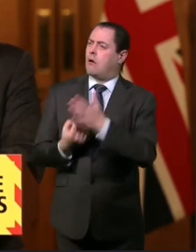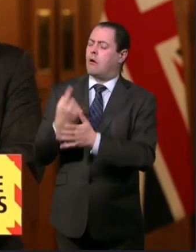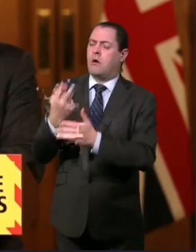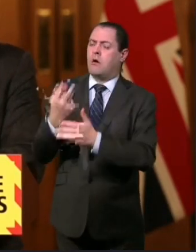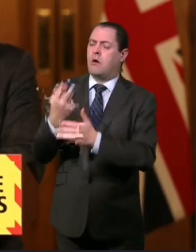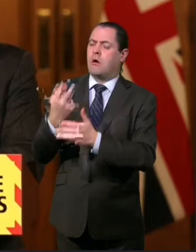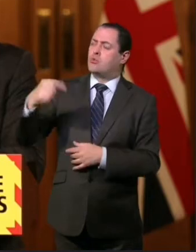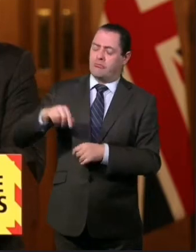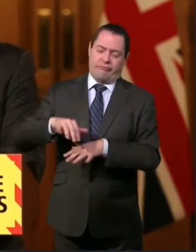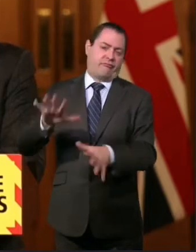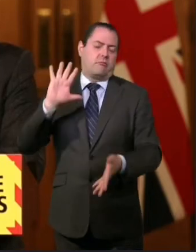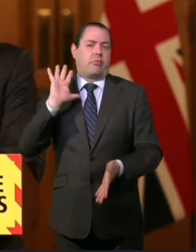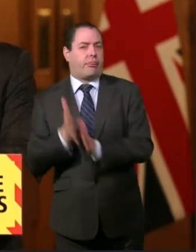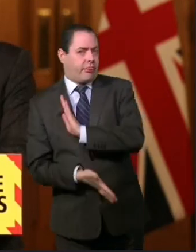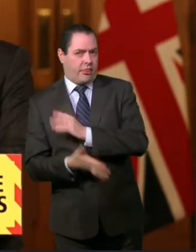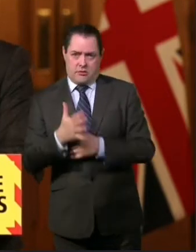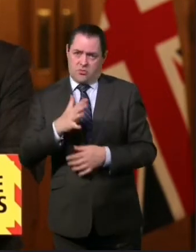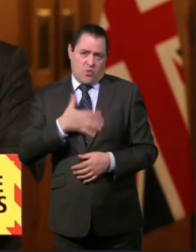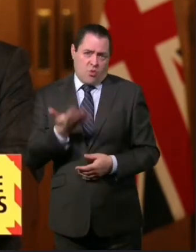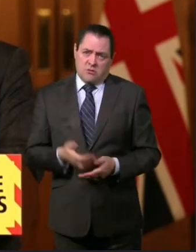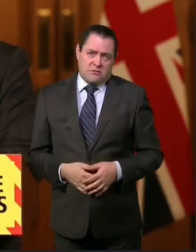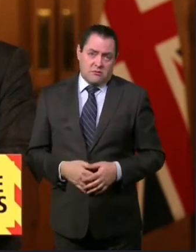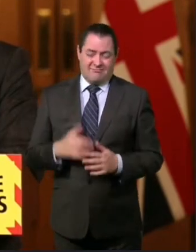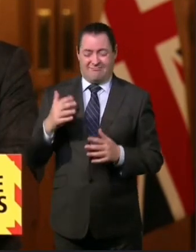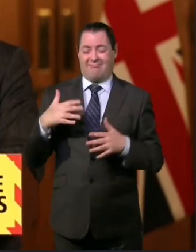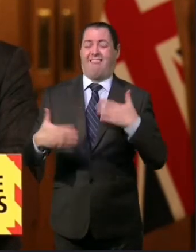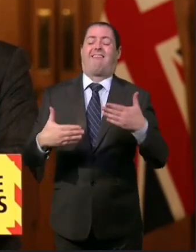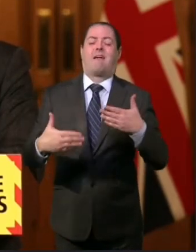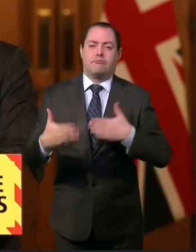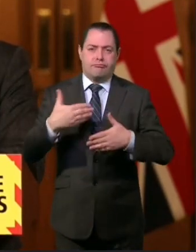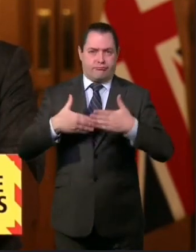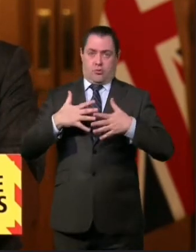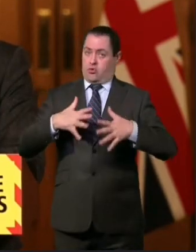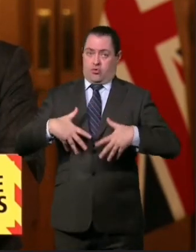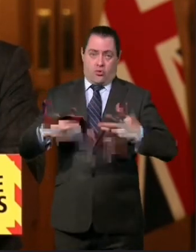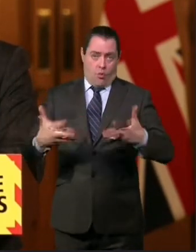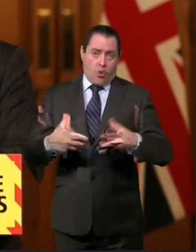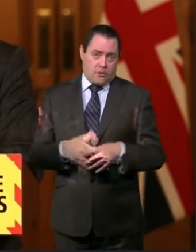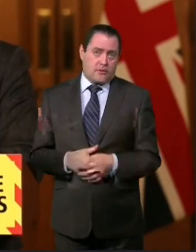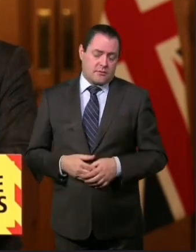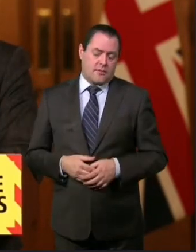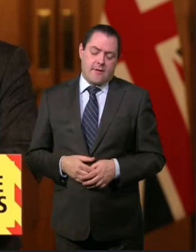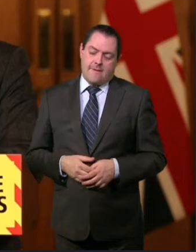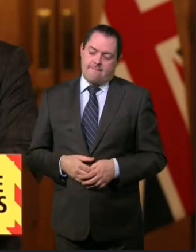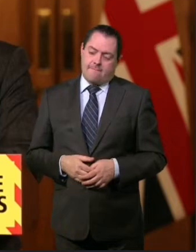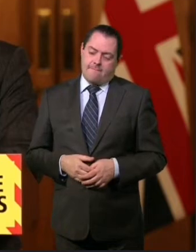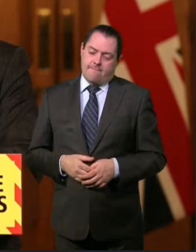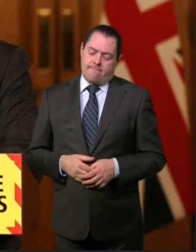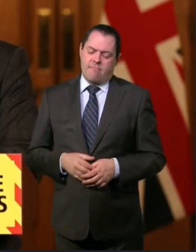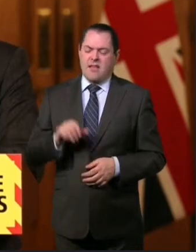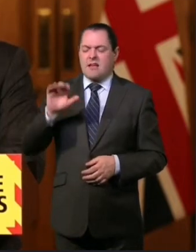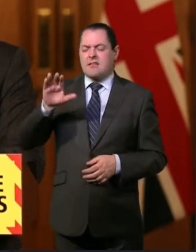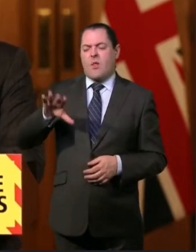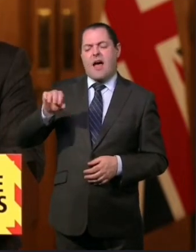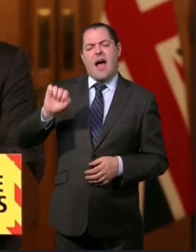of the changes implied by the South African variant, the extra